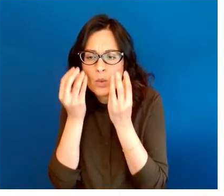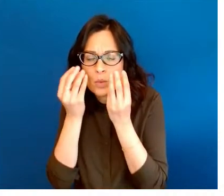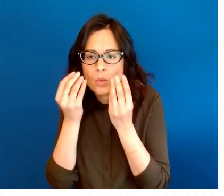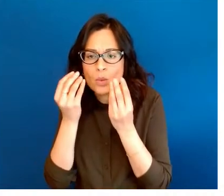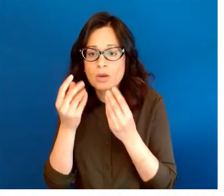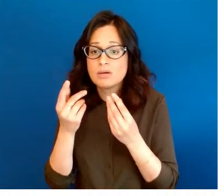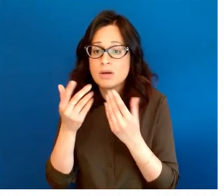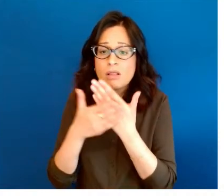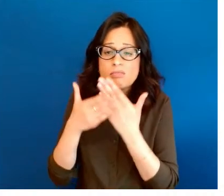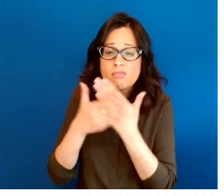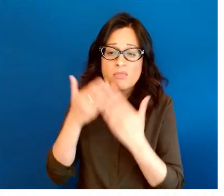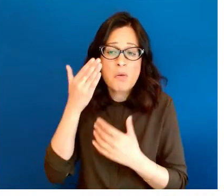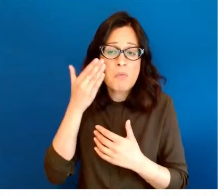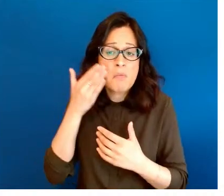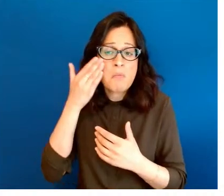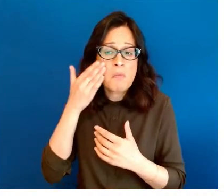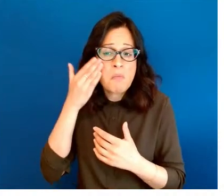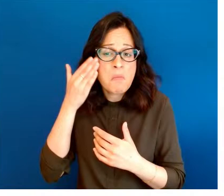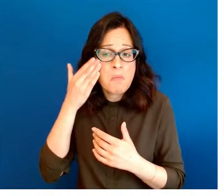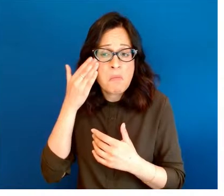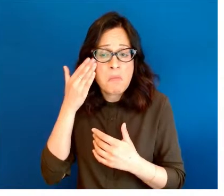they then sit on the skin,